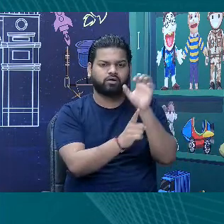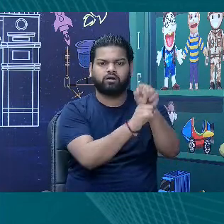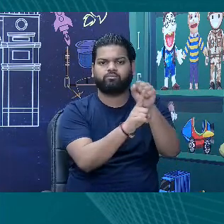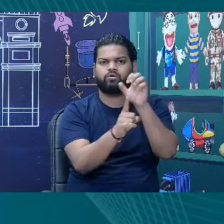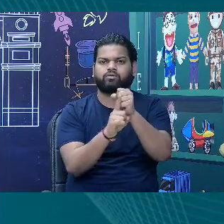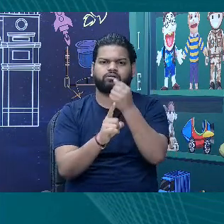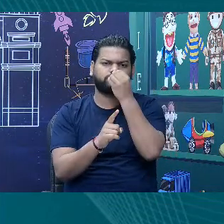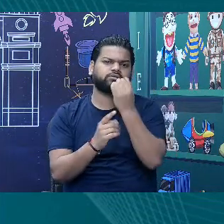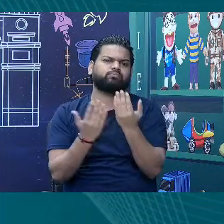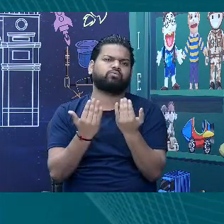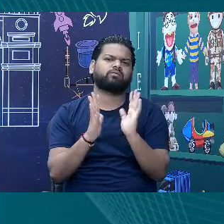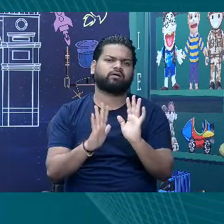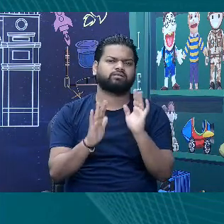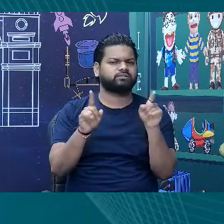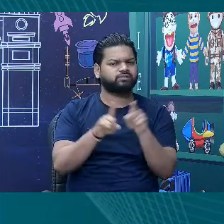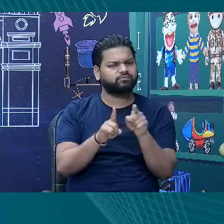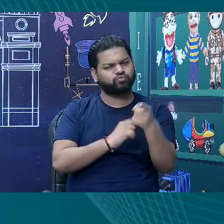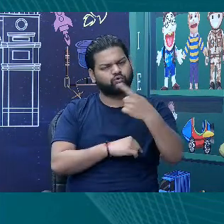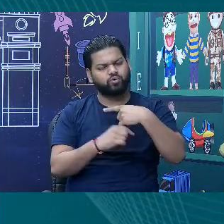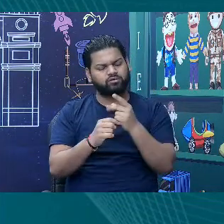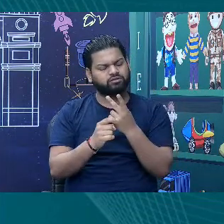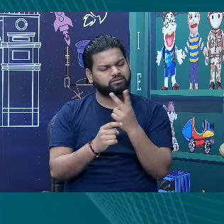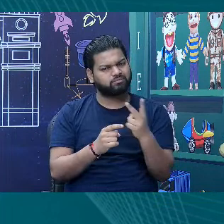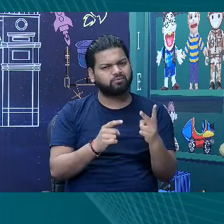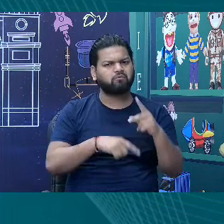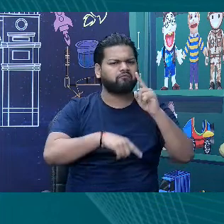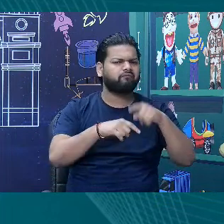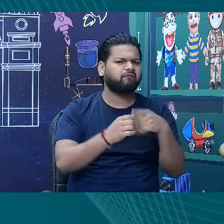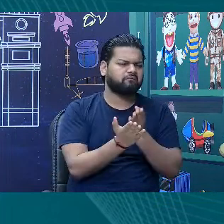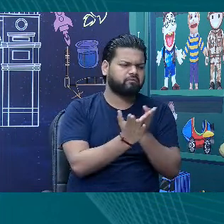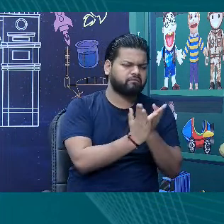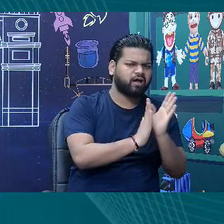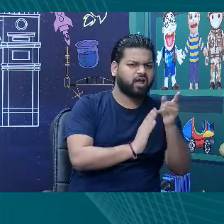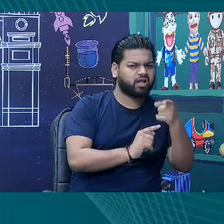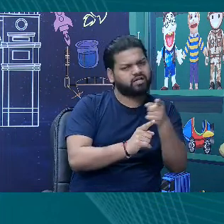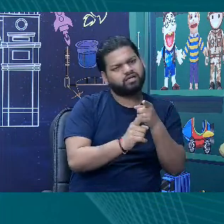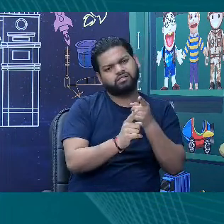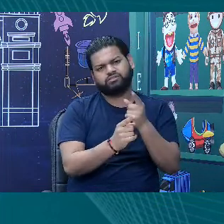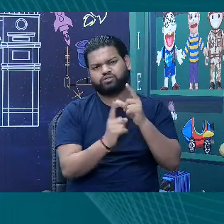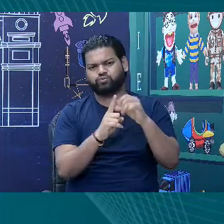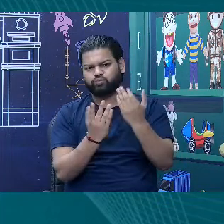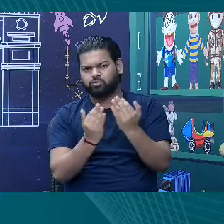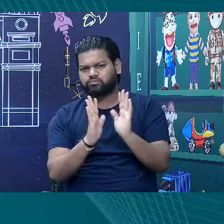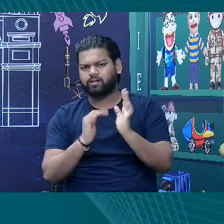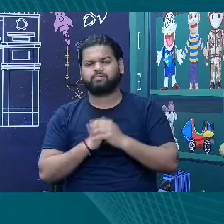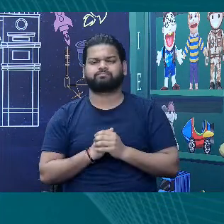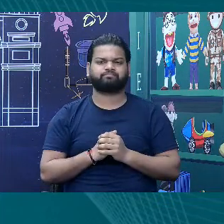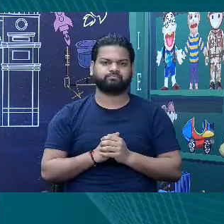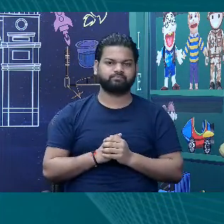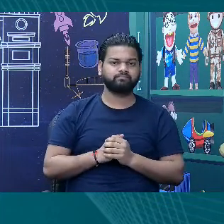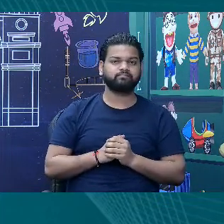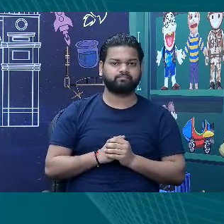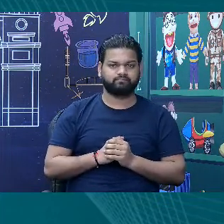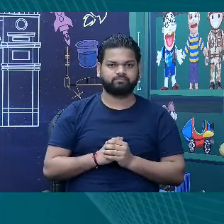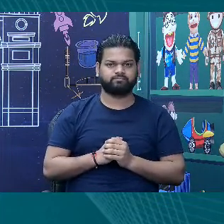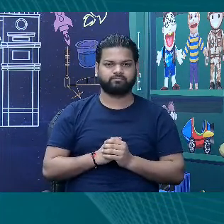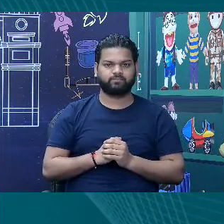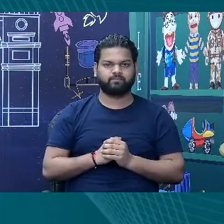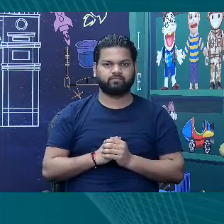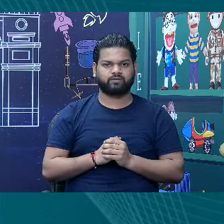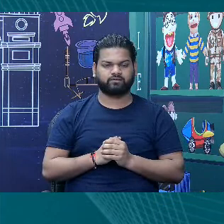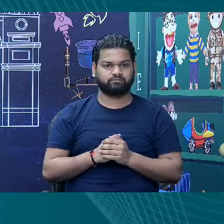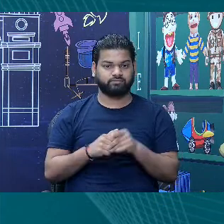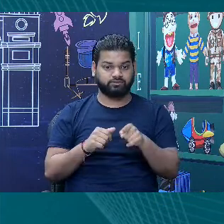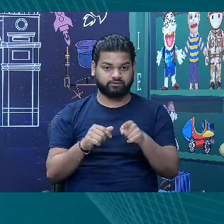so that also you can do. There are various ways of doing it, of making it tactile and learning. Yes. Okay.